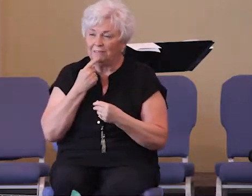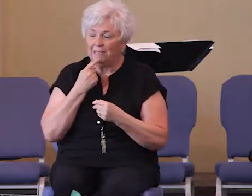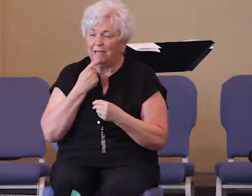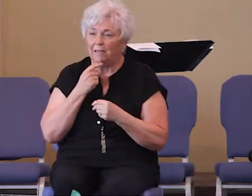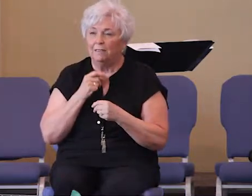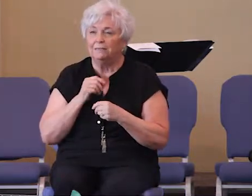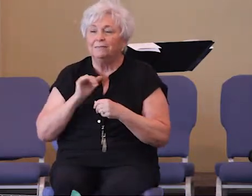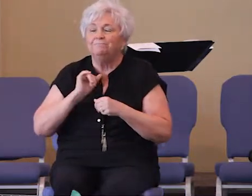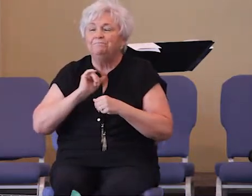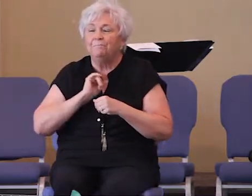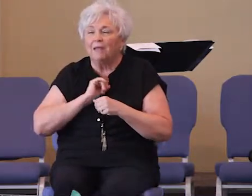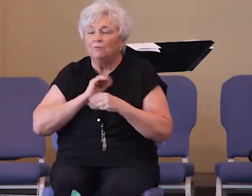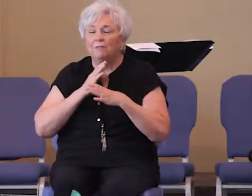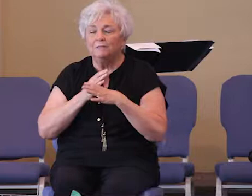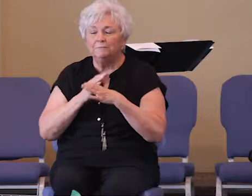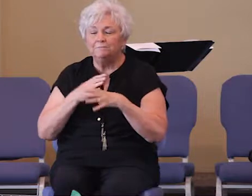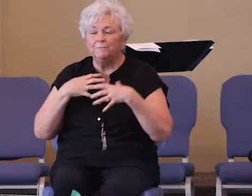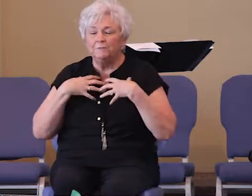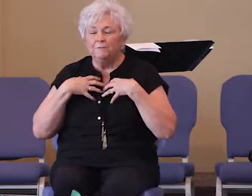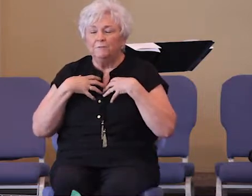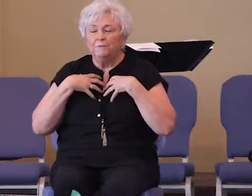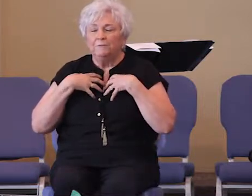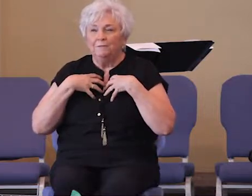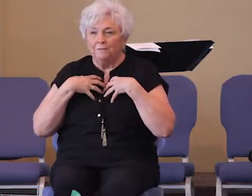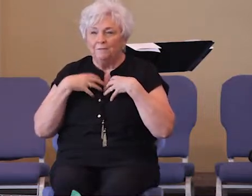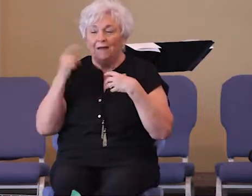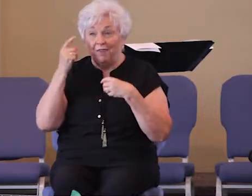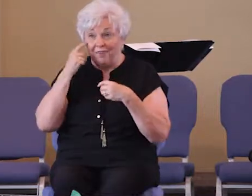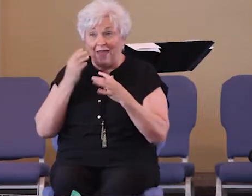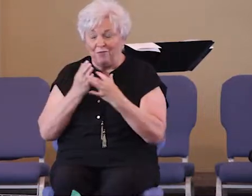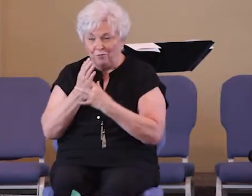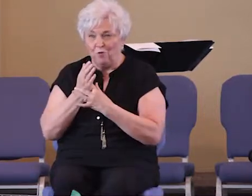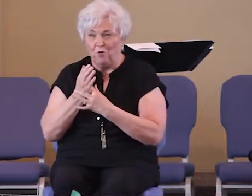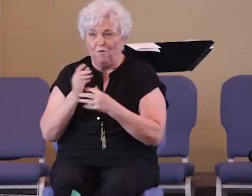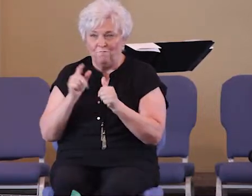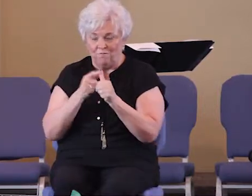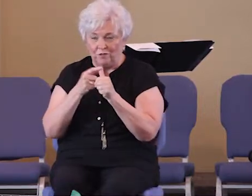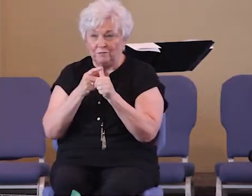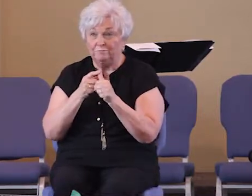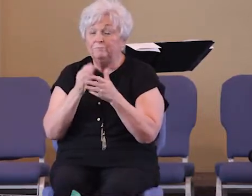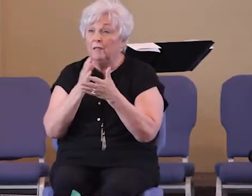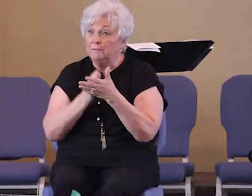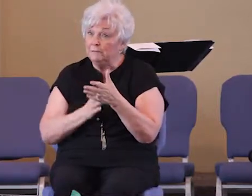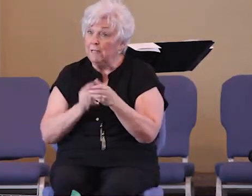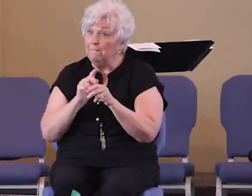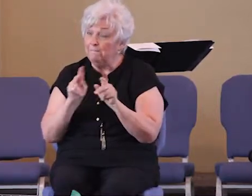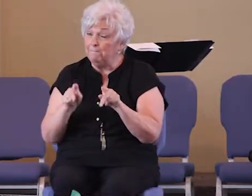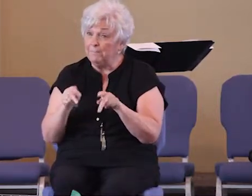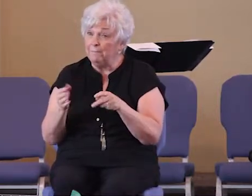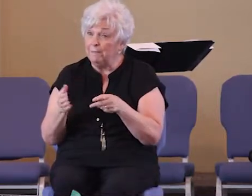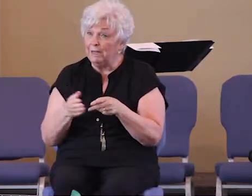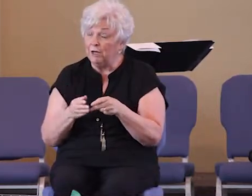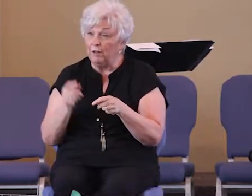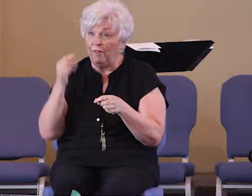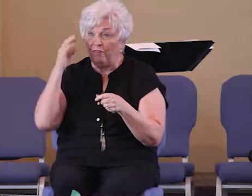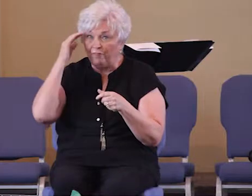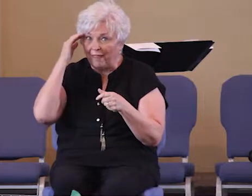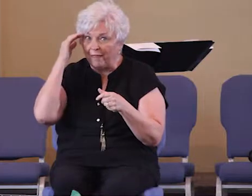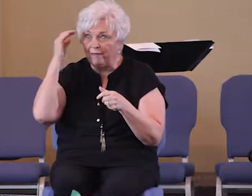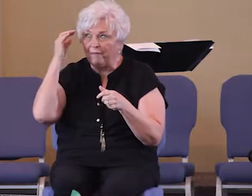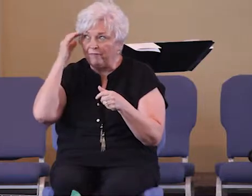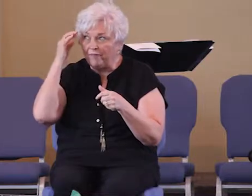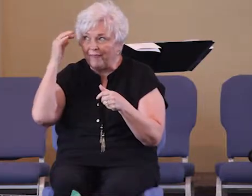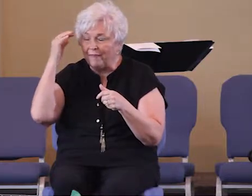breath and think through. I know there's some people here that think, and actually come up